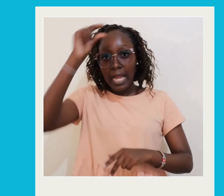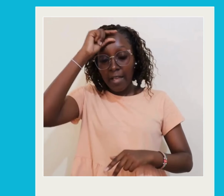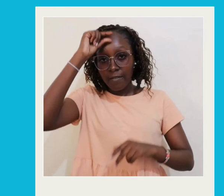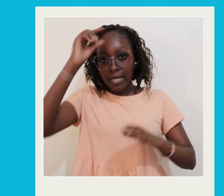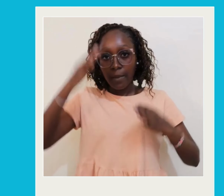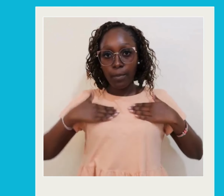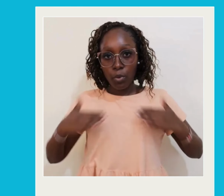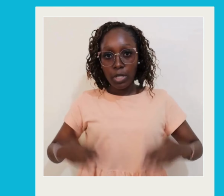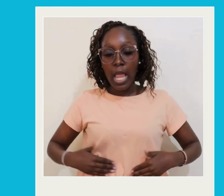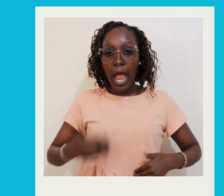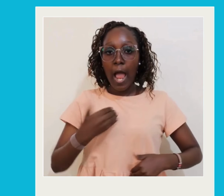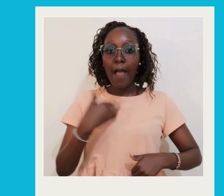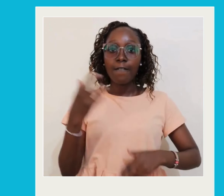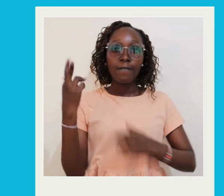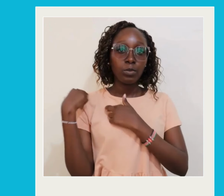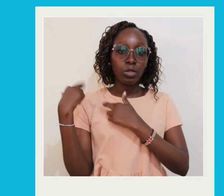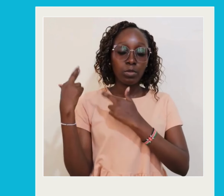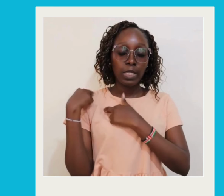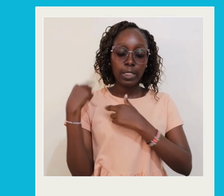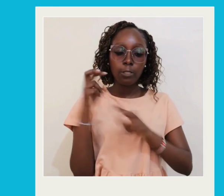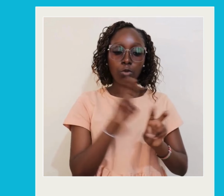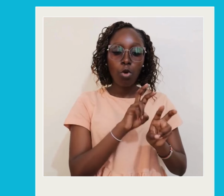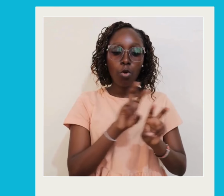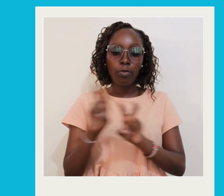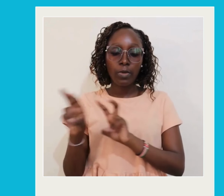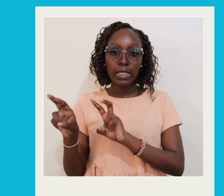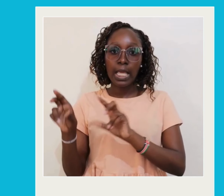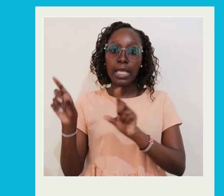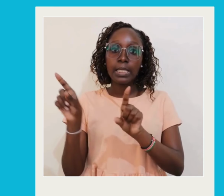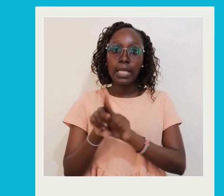members within 1 month of their appointment.